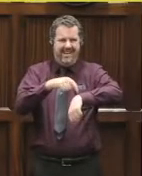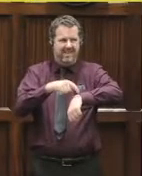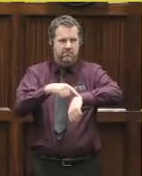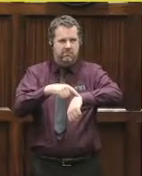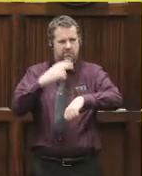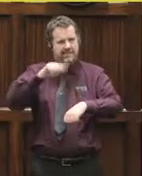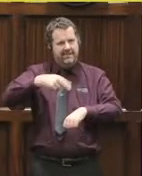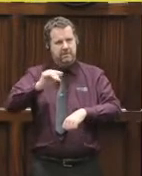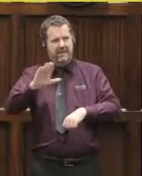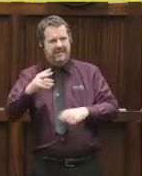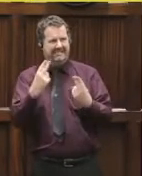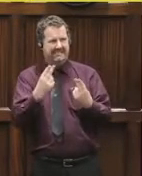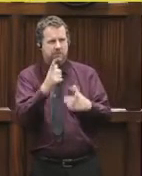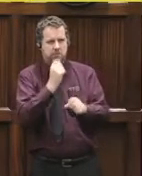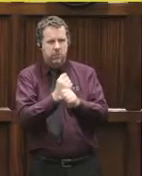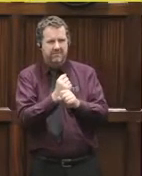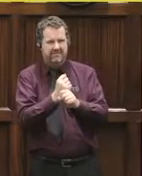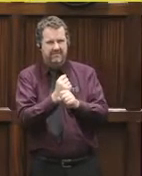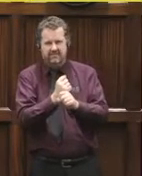next.